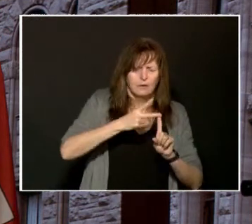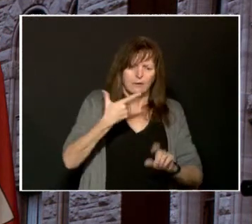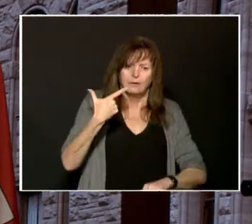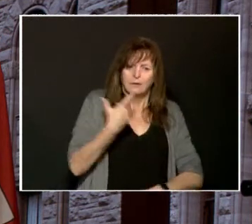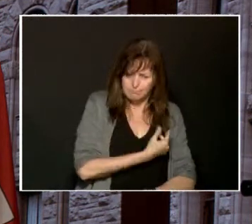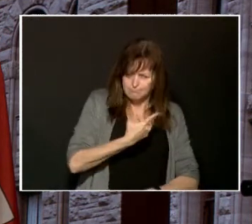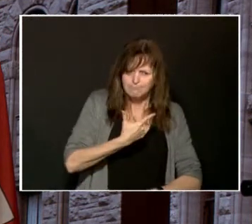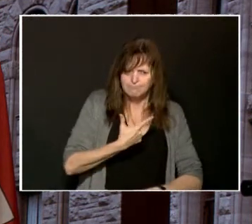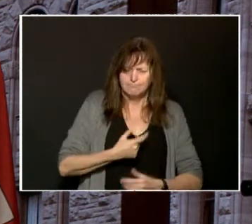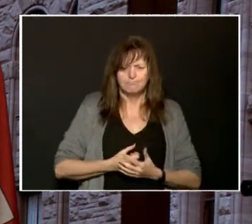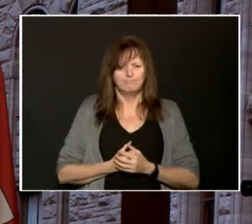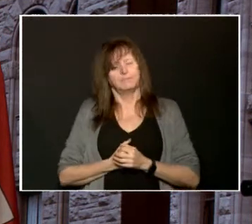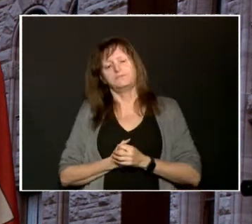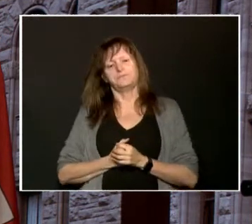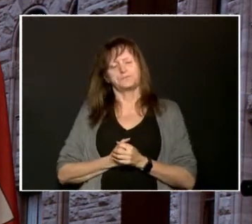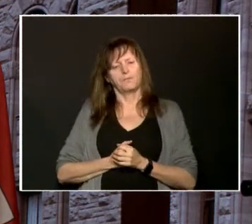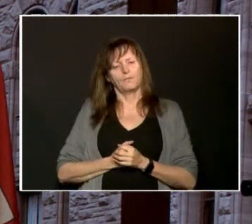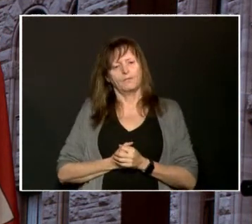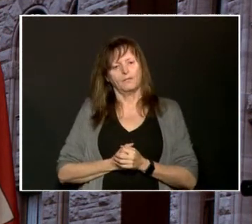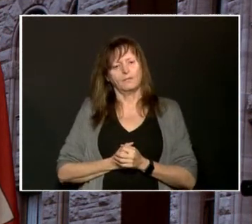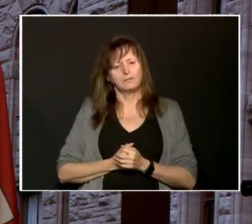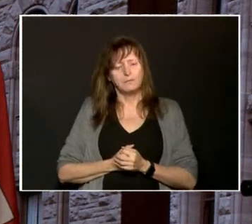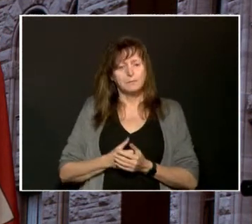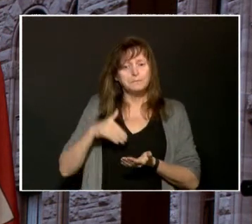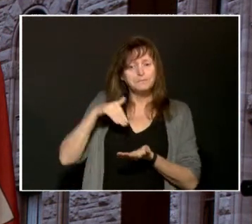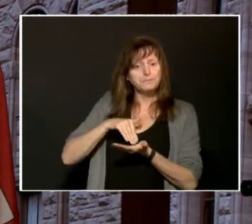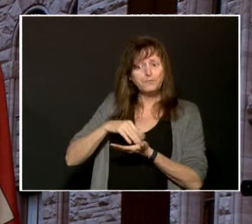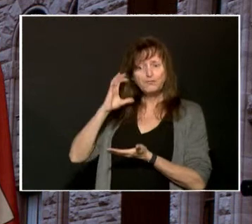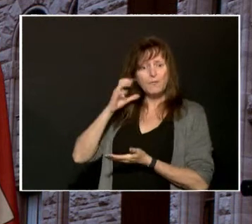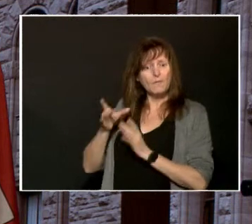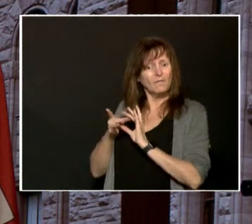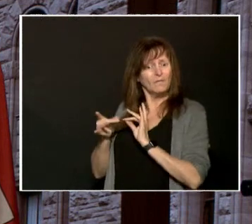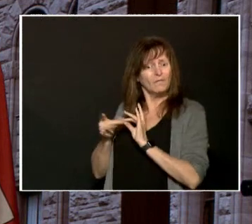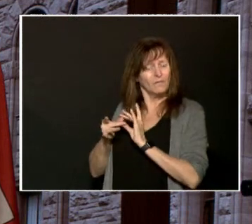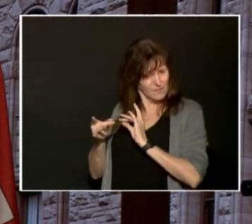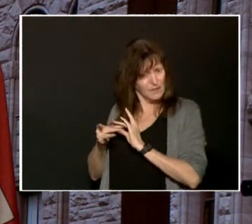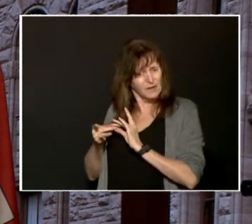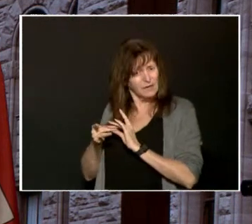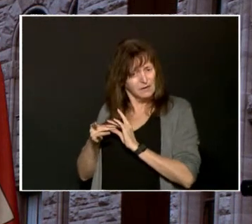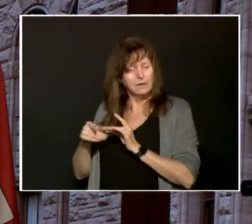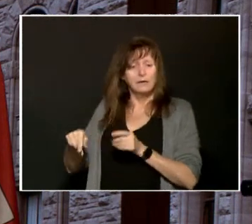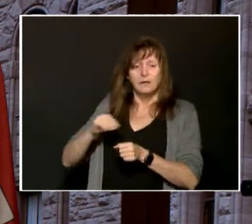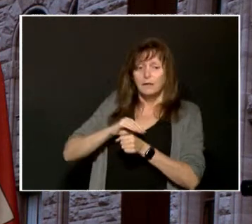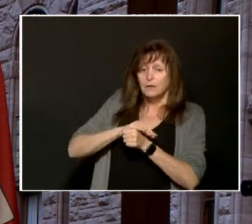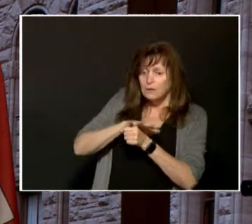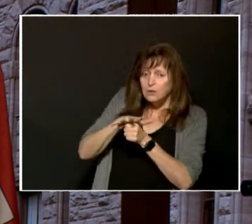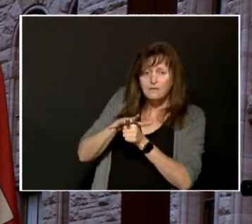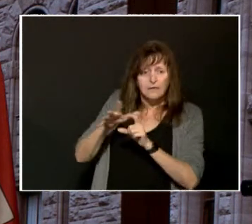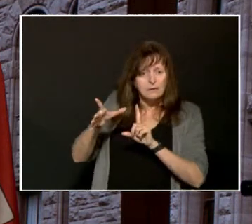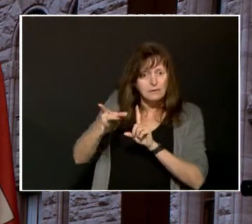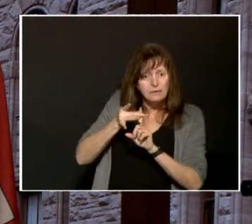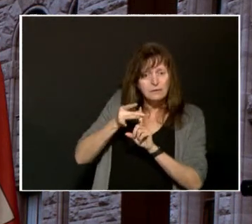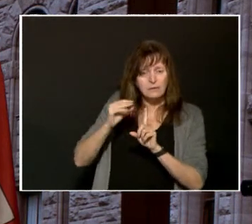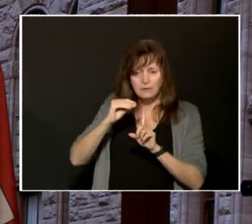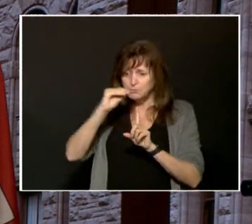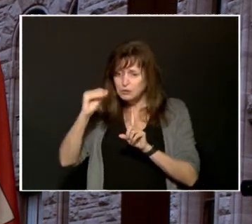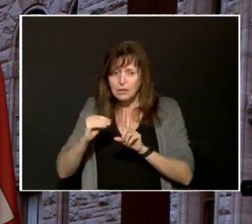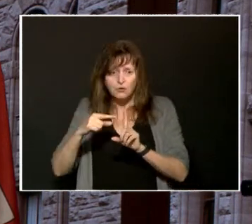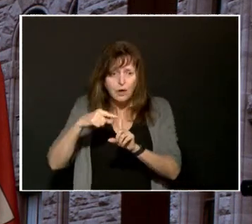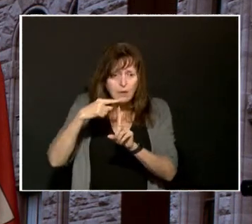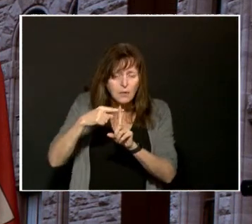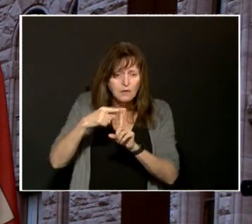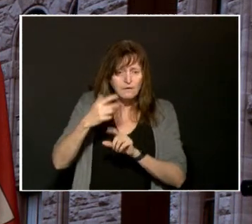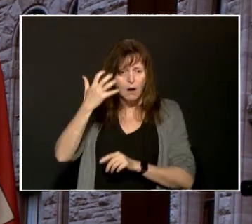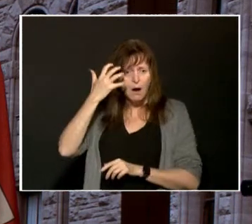As Dr. Brown noted, cases, percent positivity, and hospitalizations have all dropped. These trends